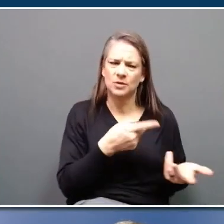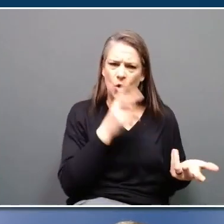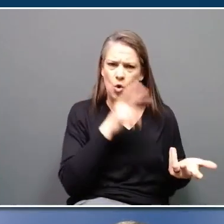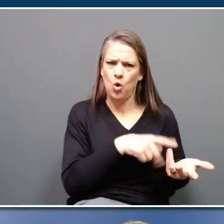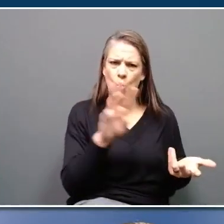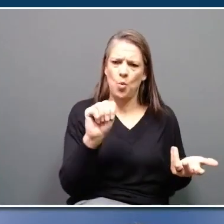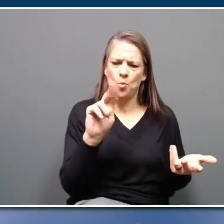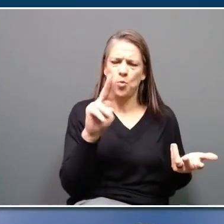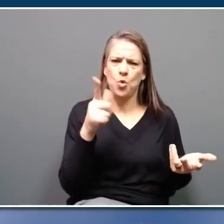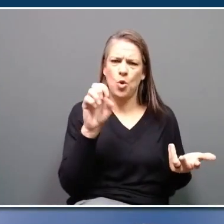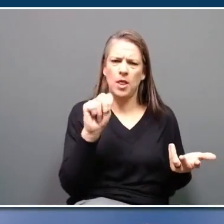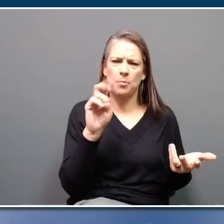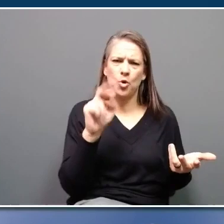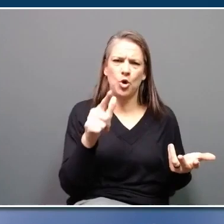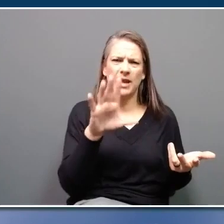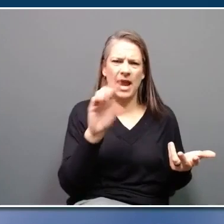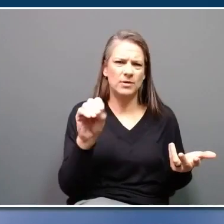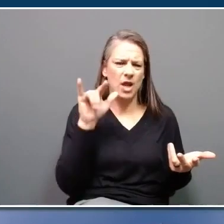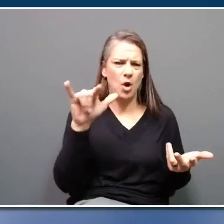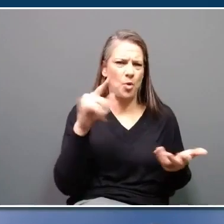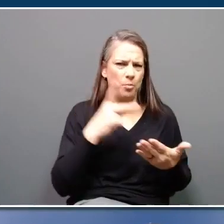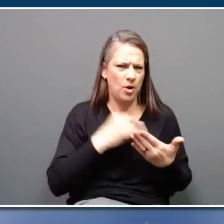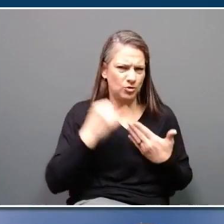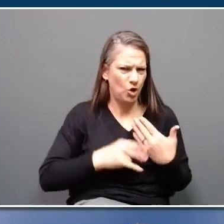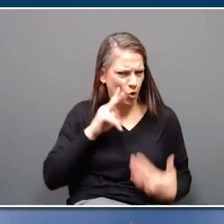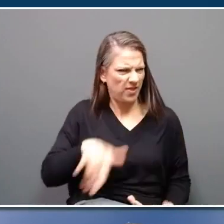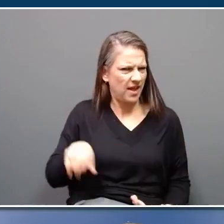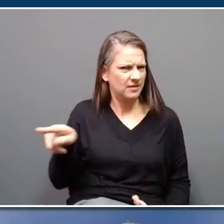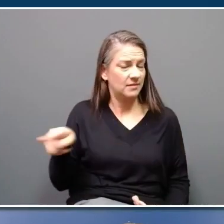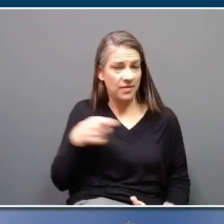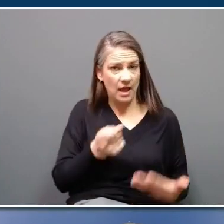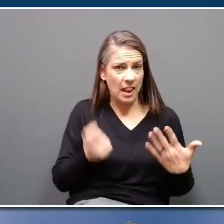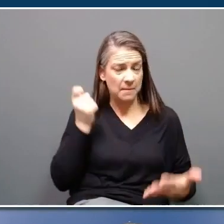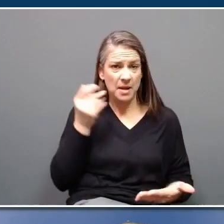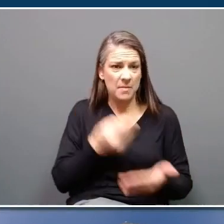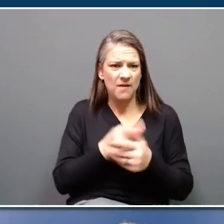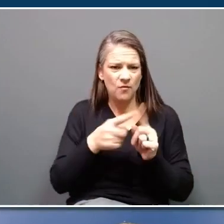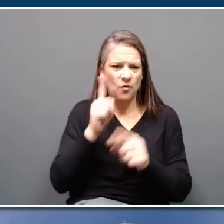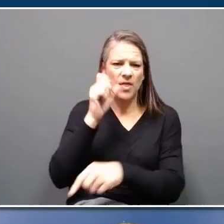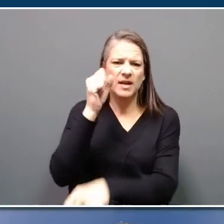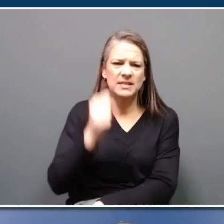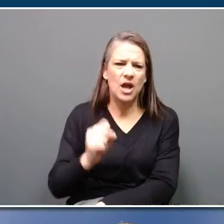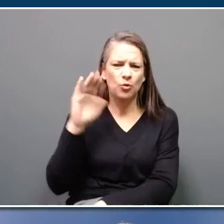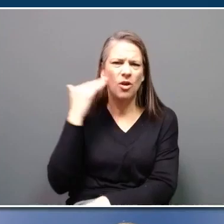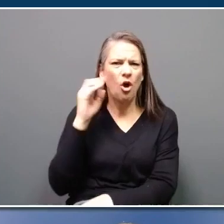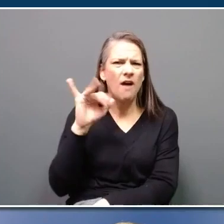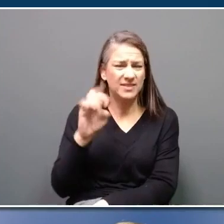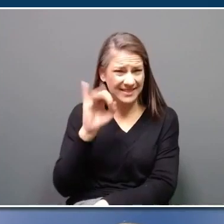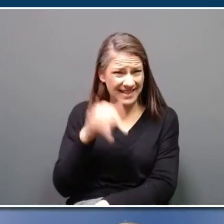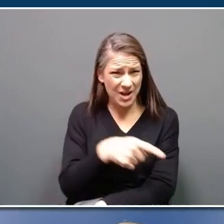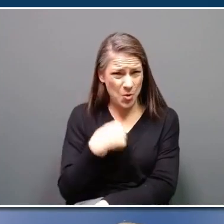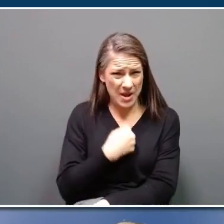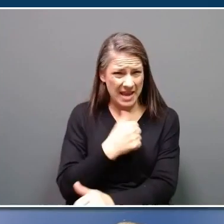County Airport and the project they have there. They eliminated funding for the South Korean office. I mean, this is a place where we can be